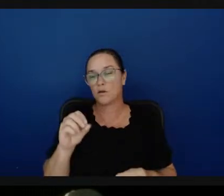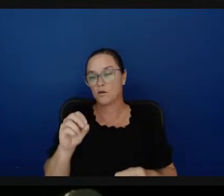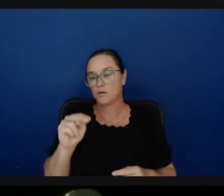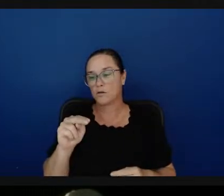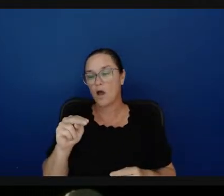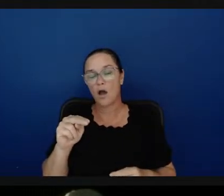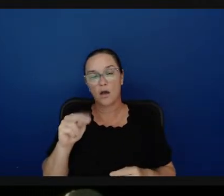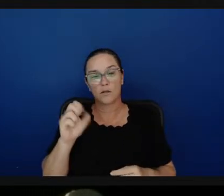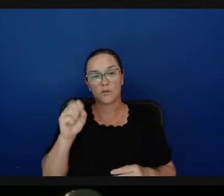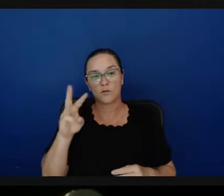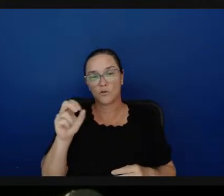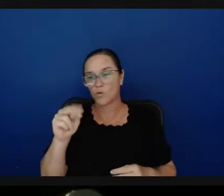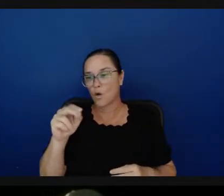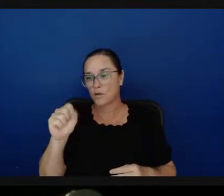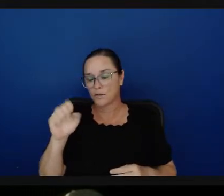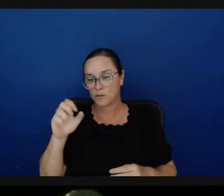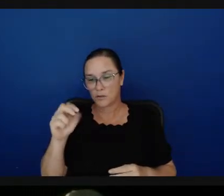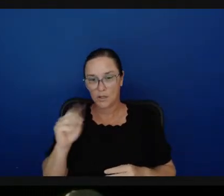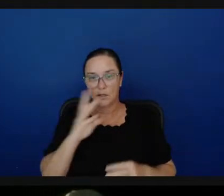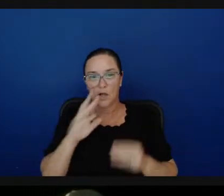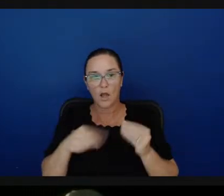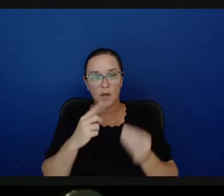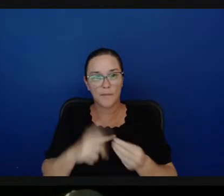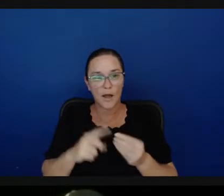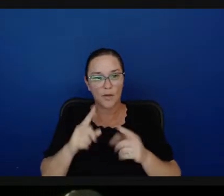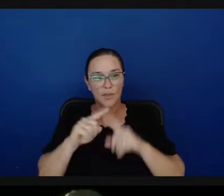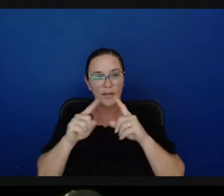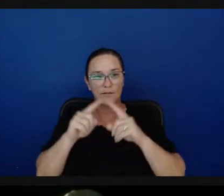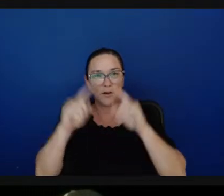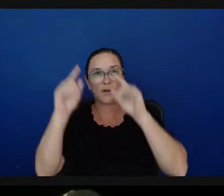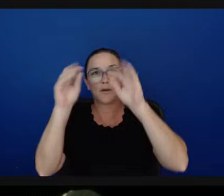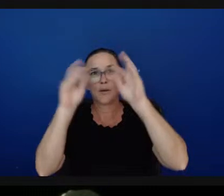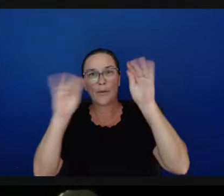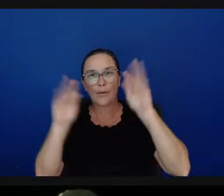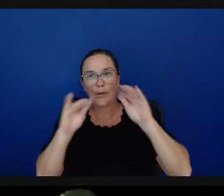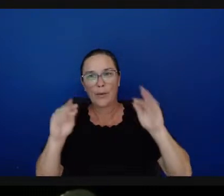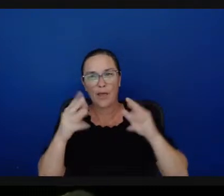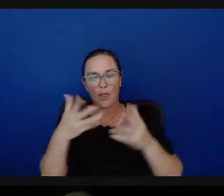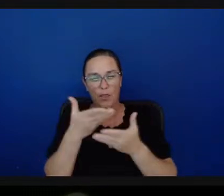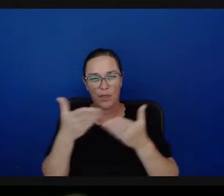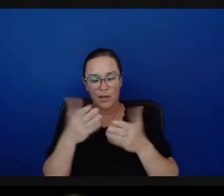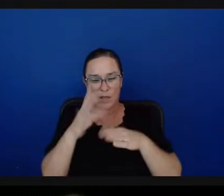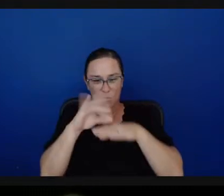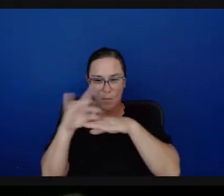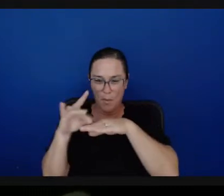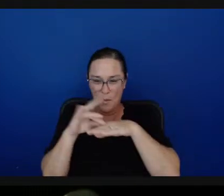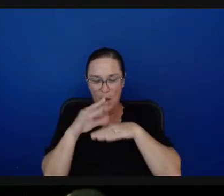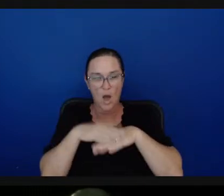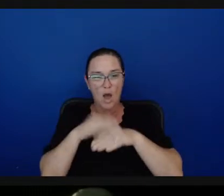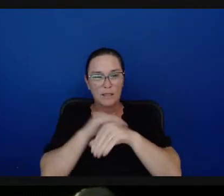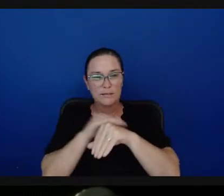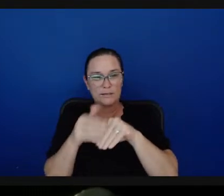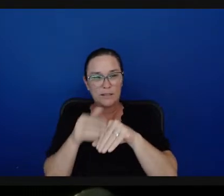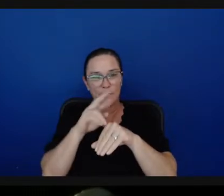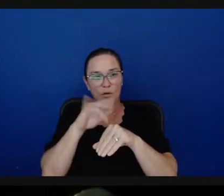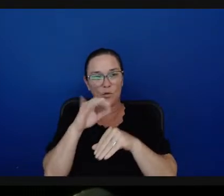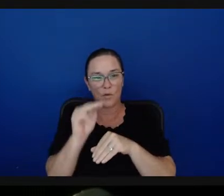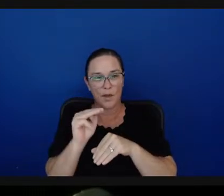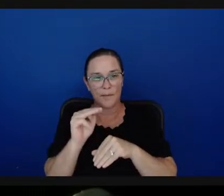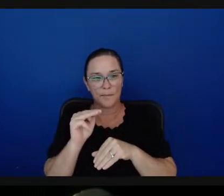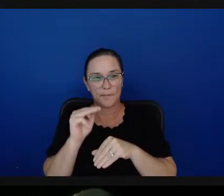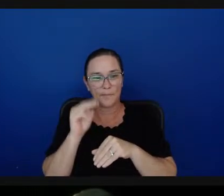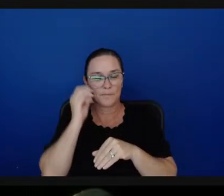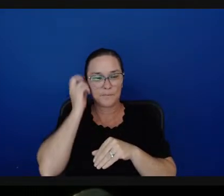Hawaiian pummices that are present on a summit rim, and how that must have been from lava fountains that must